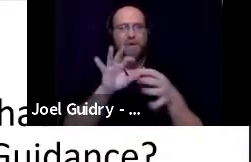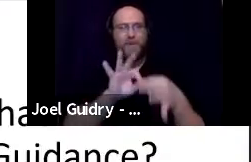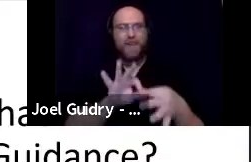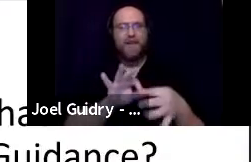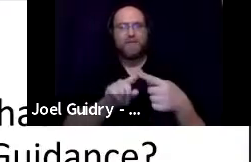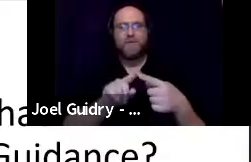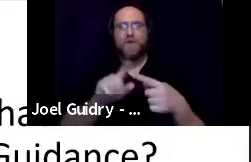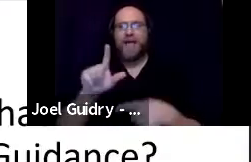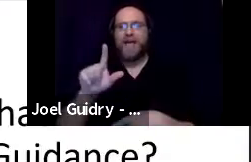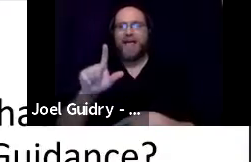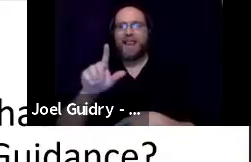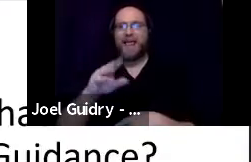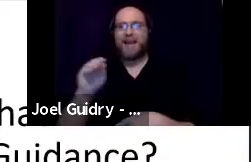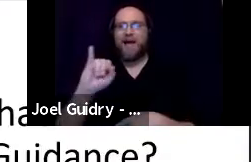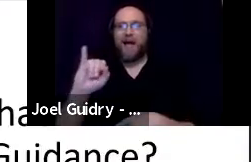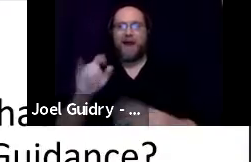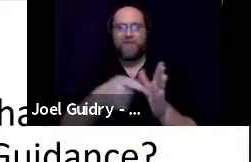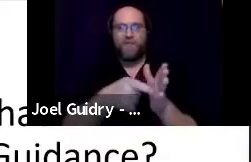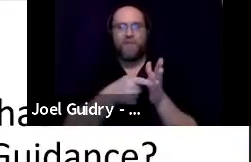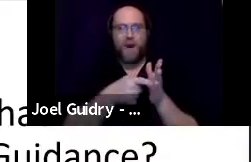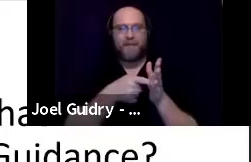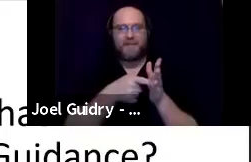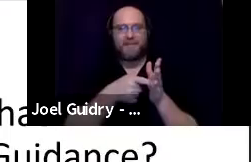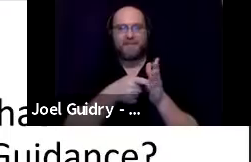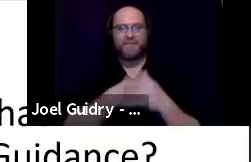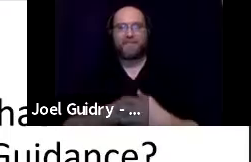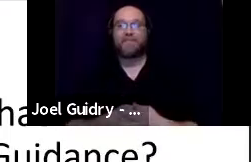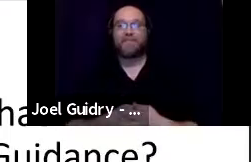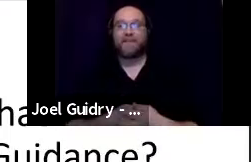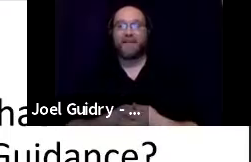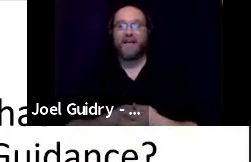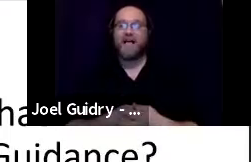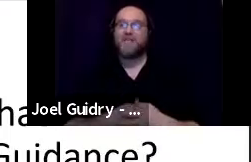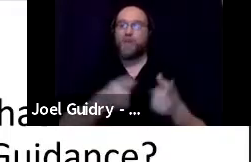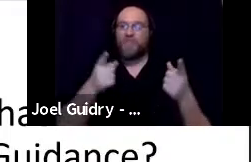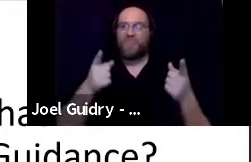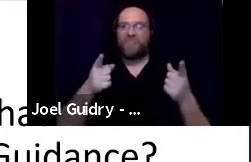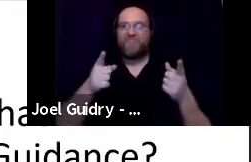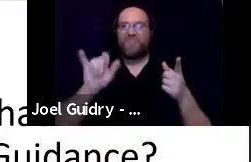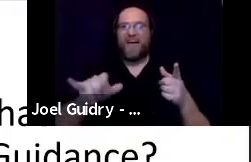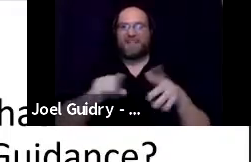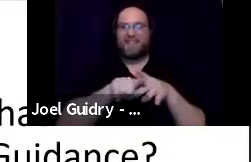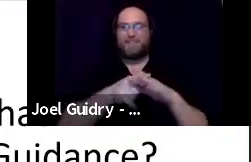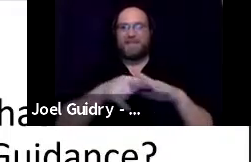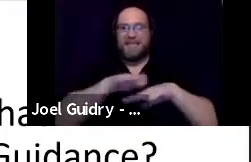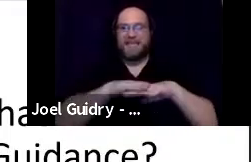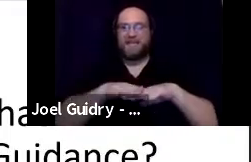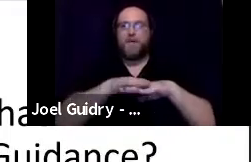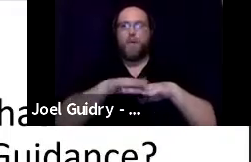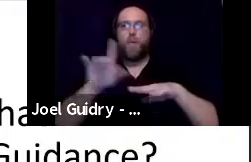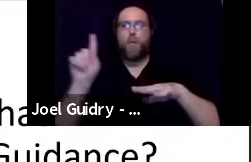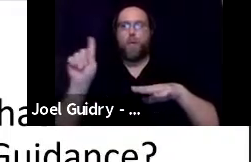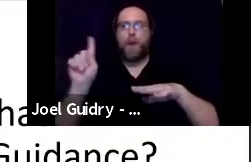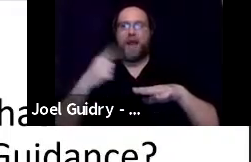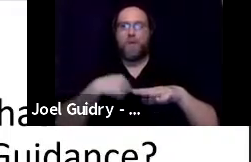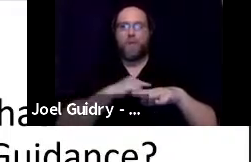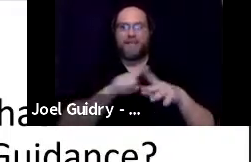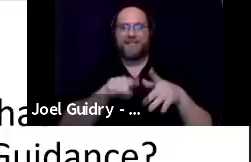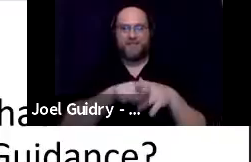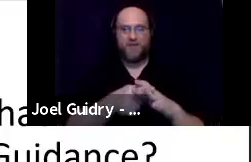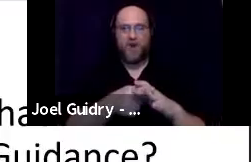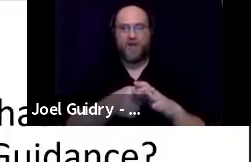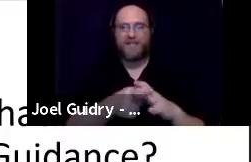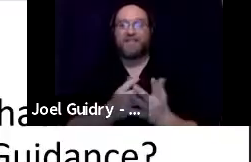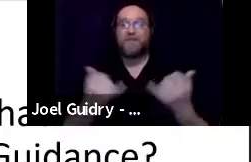requirements, is that this is a floor for where we're at. And as a union, we have the ability to